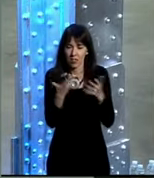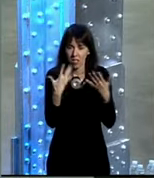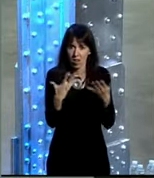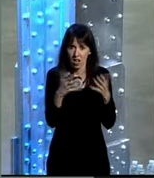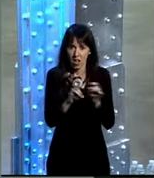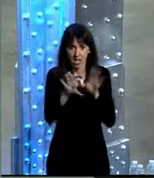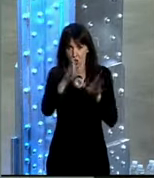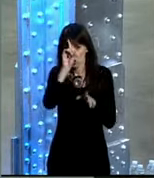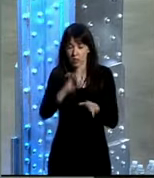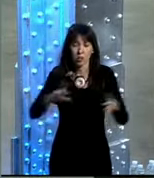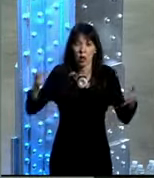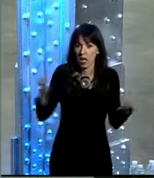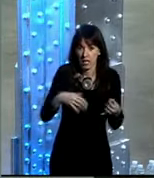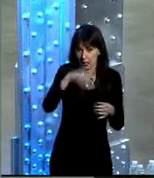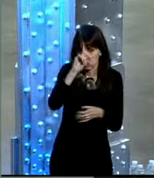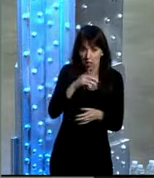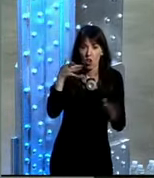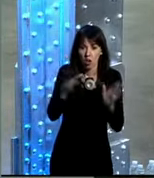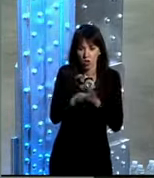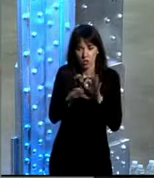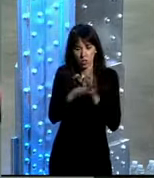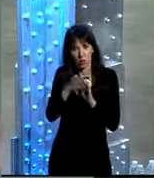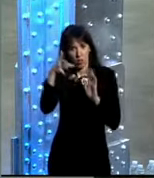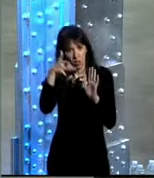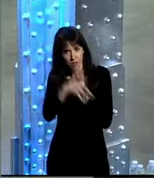clear. I mean, it is clear that we still